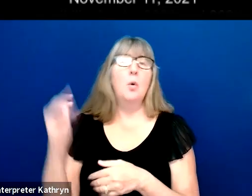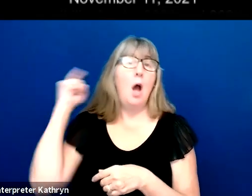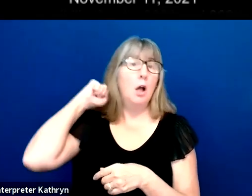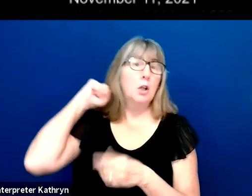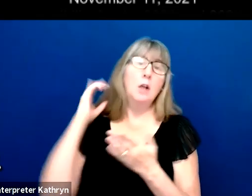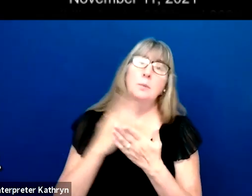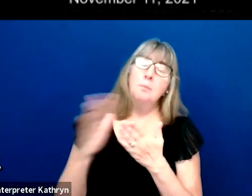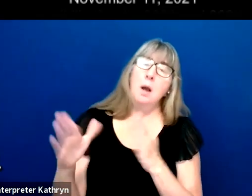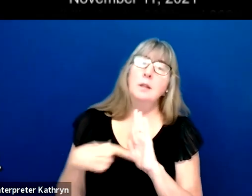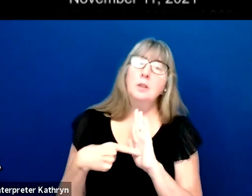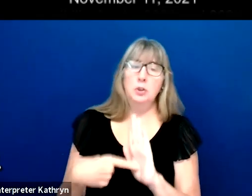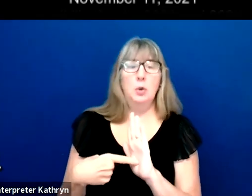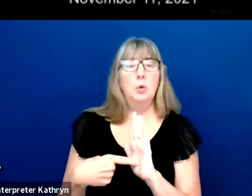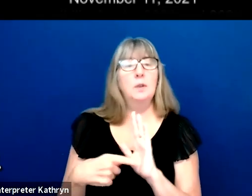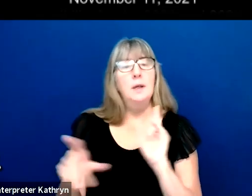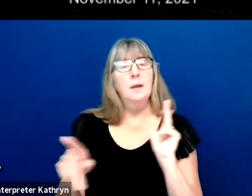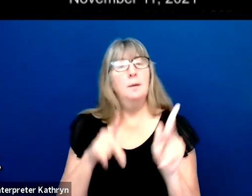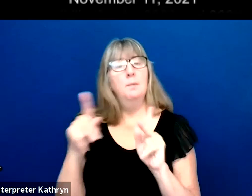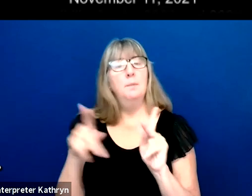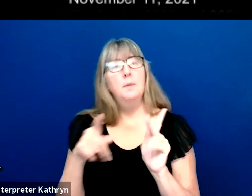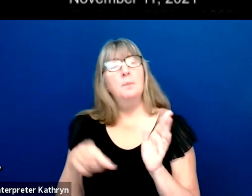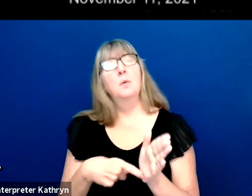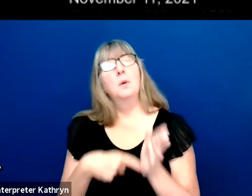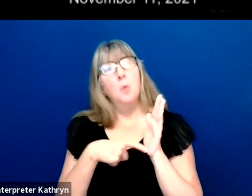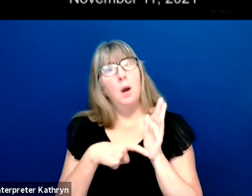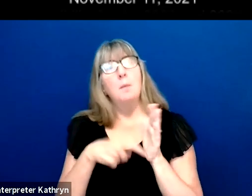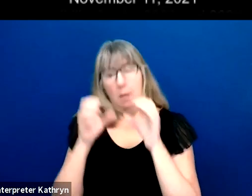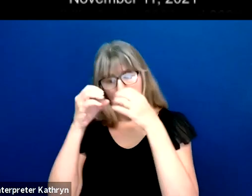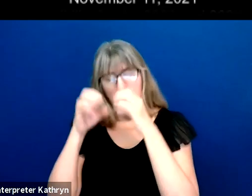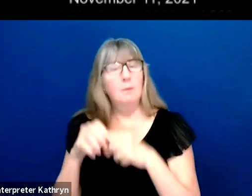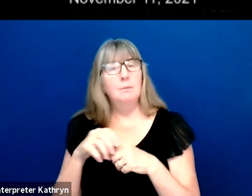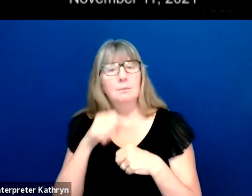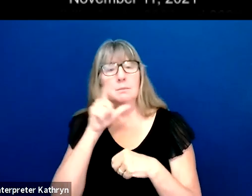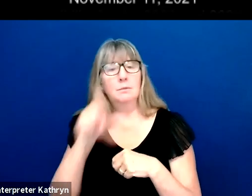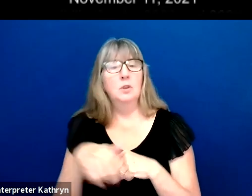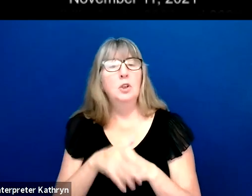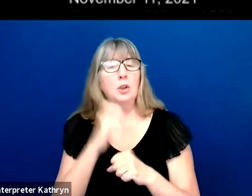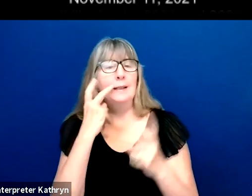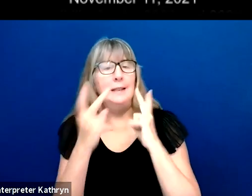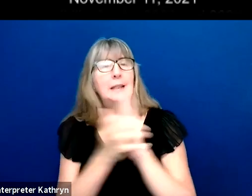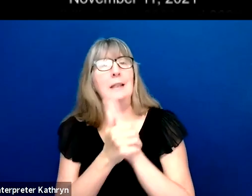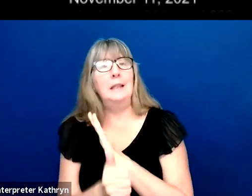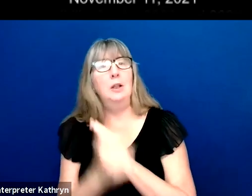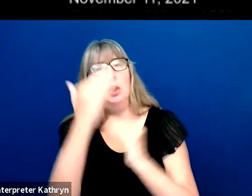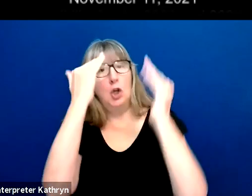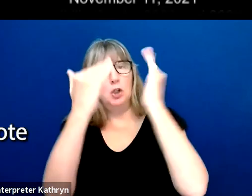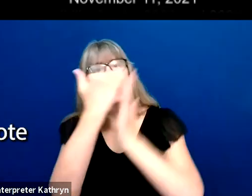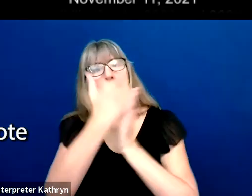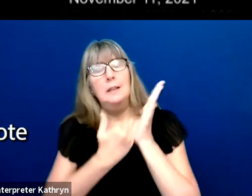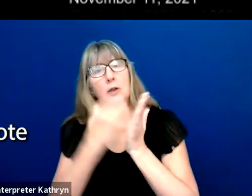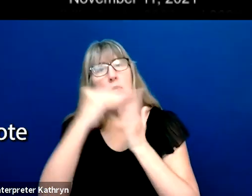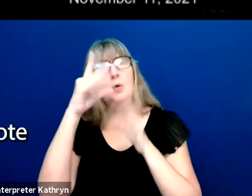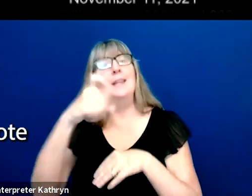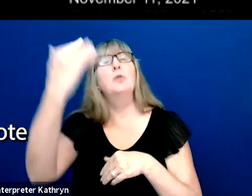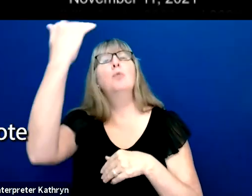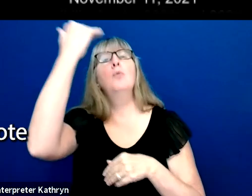also shows up in essential requirements in the actual listing of competencies, those skills and knowledge that are listed that a student needs to know. But